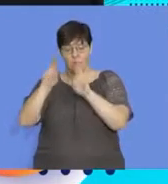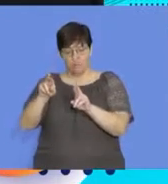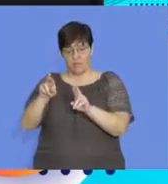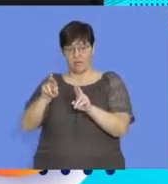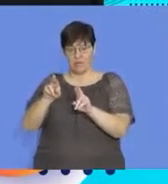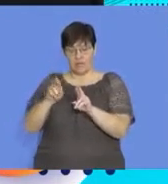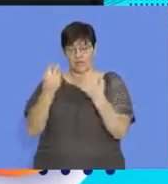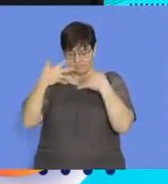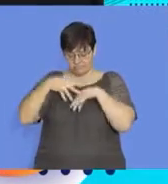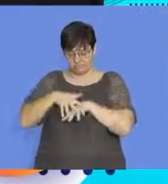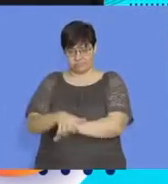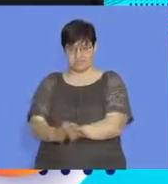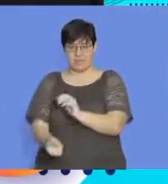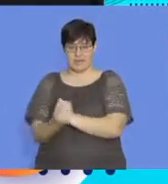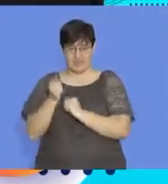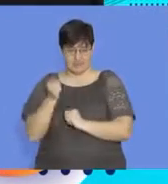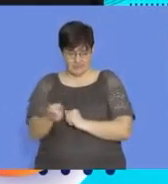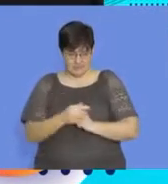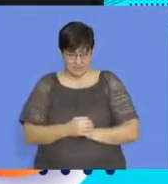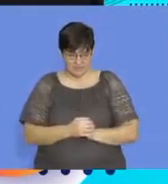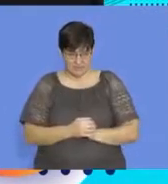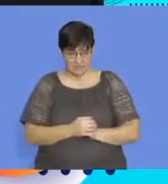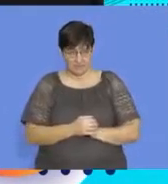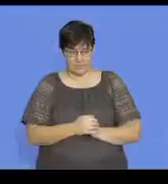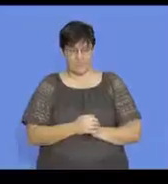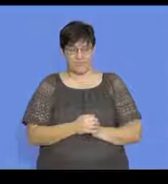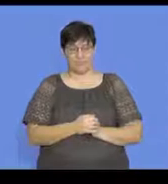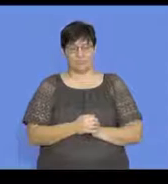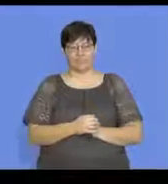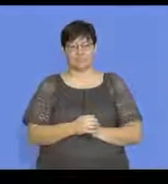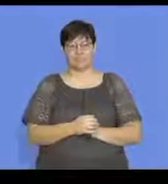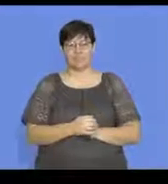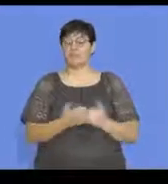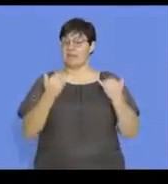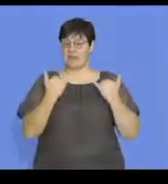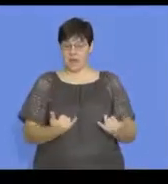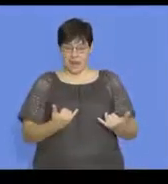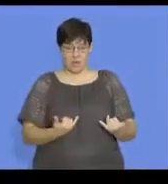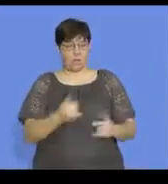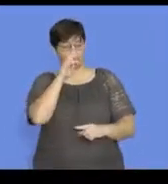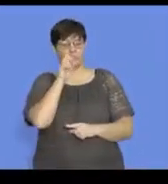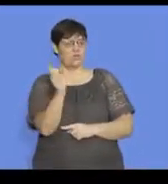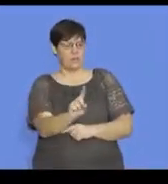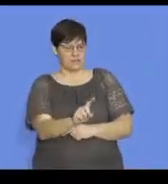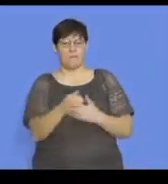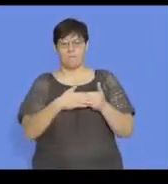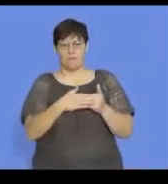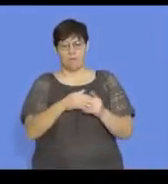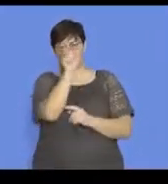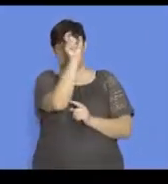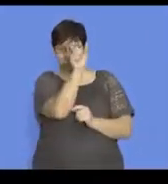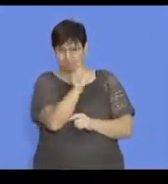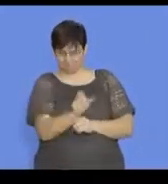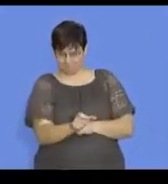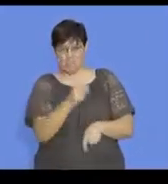that fertilization is going to occur. All right, so guys, in this segment, what we're going to look at, a few more words that you're